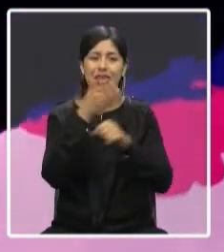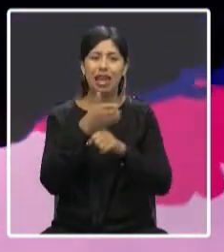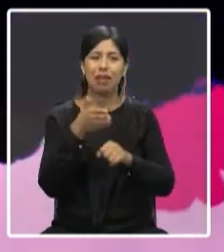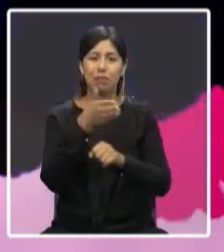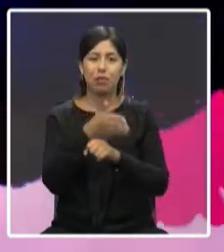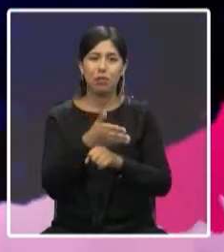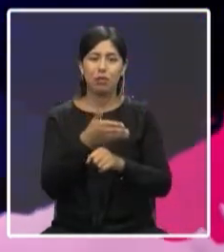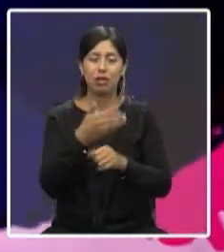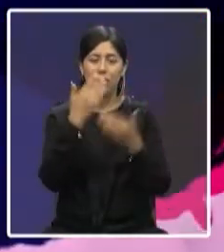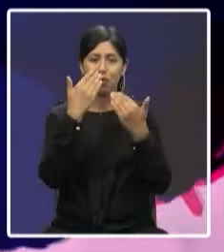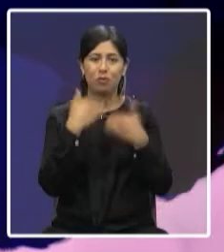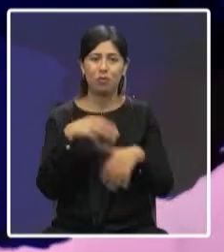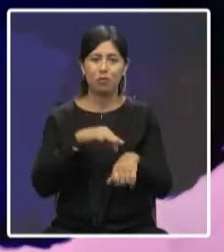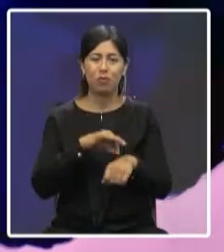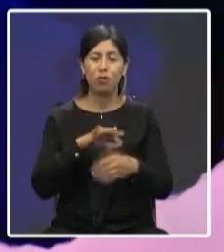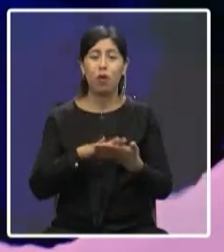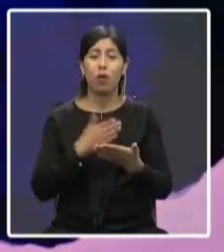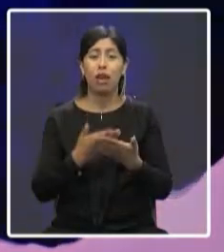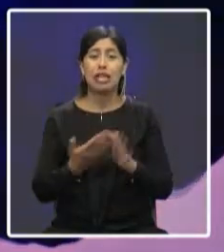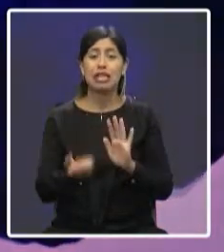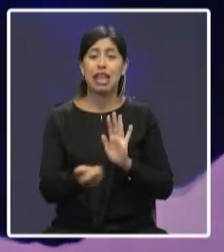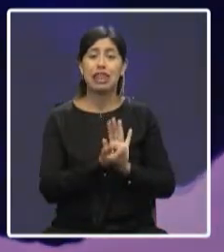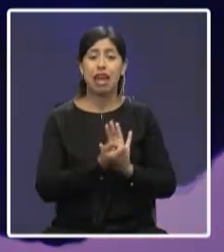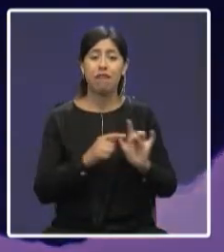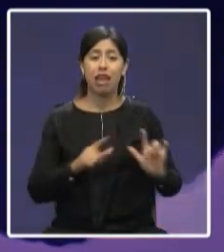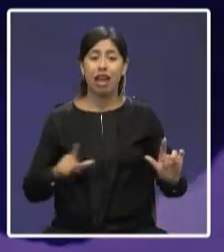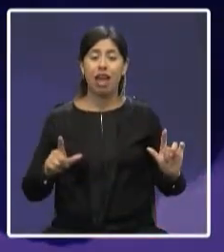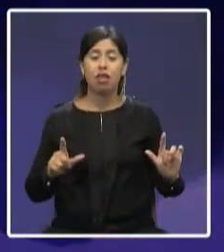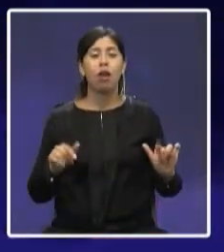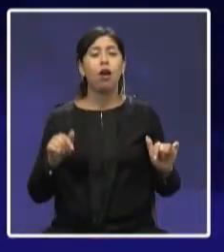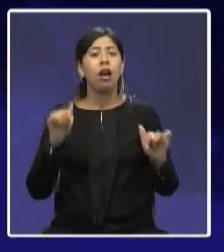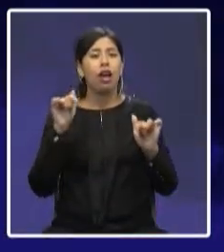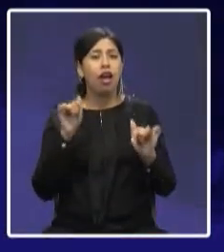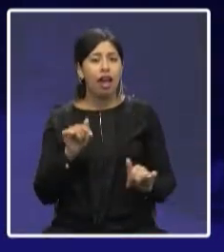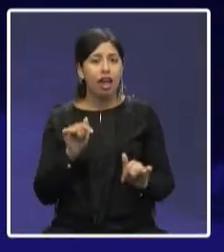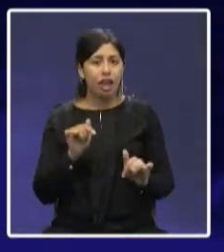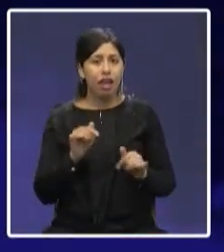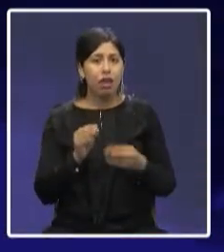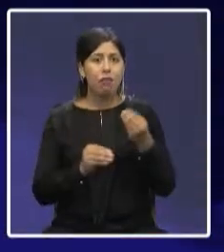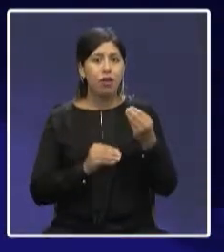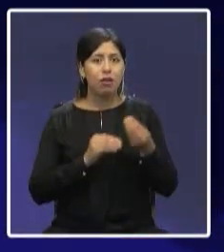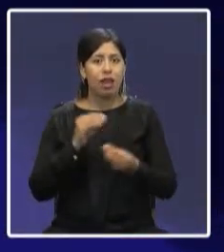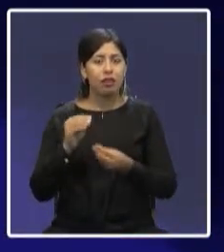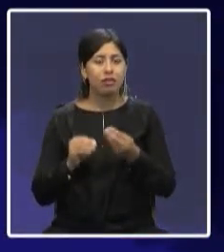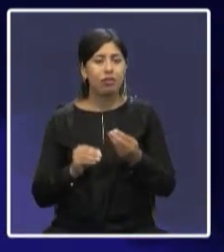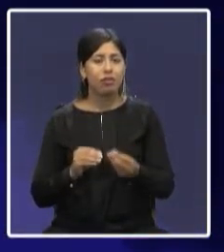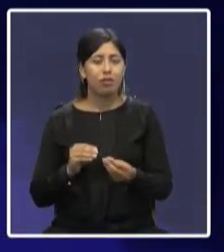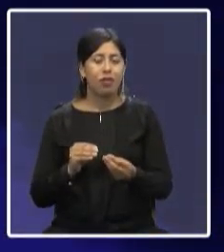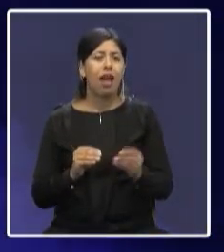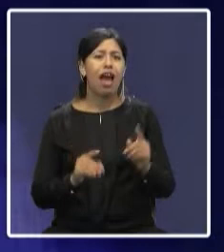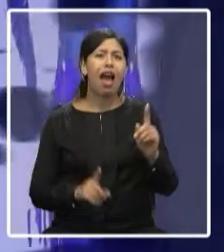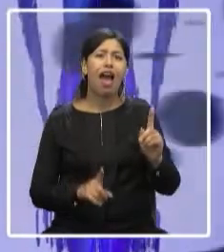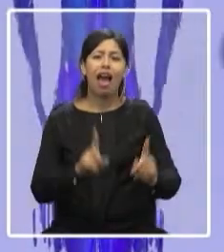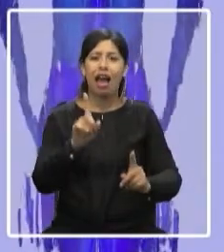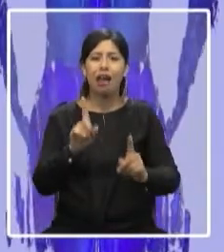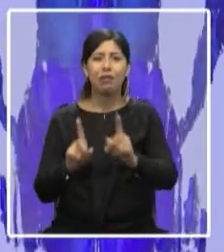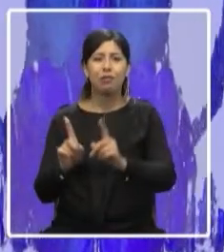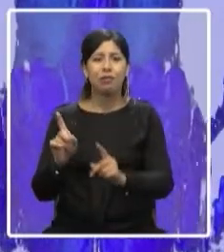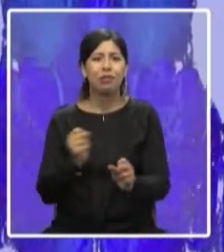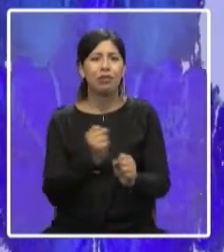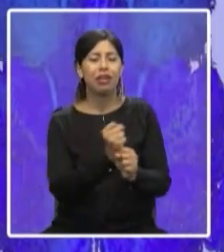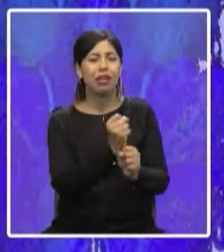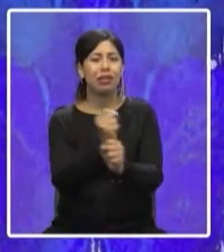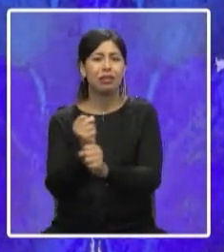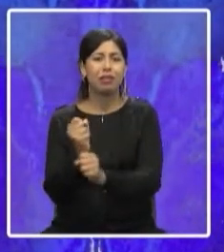see that there's this process of a certain set of tasks being automated, and then new needs for human specialization coming